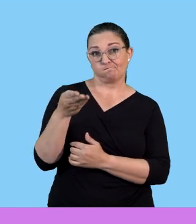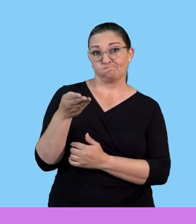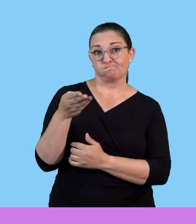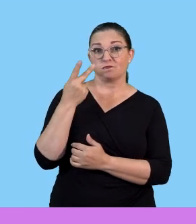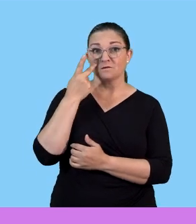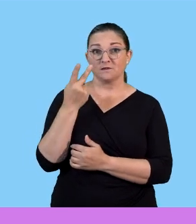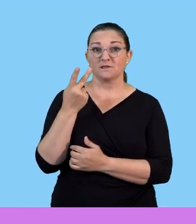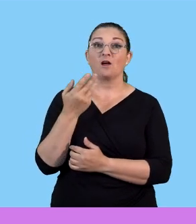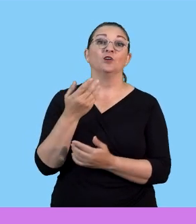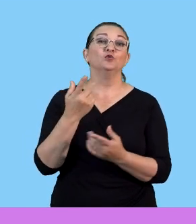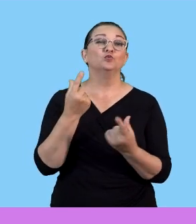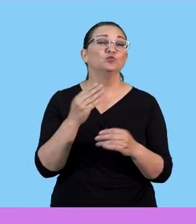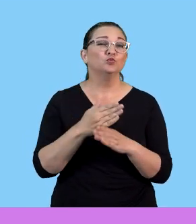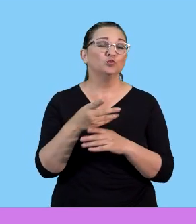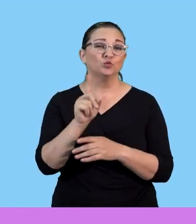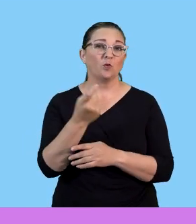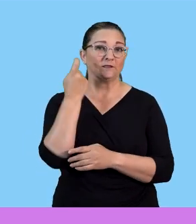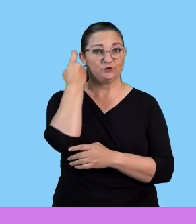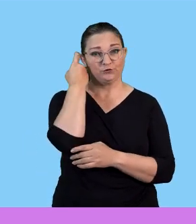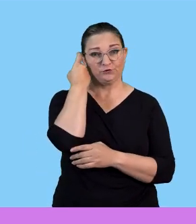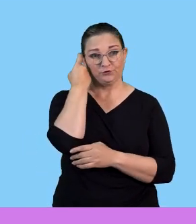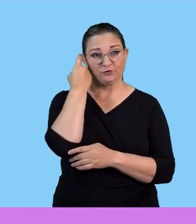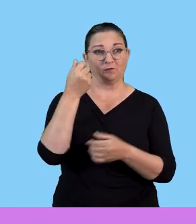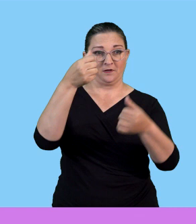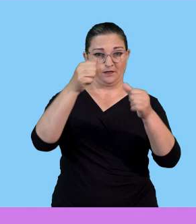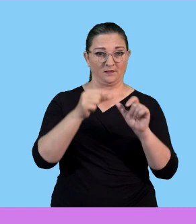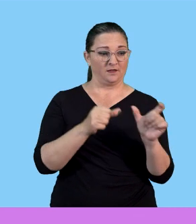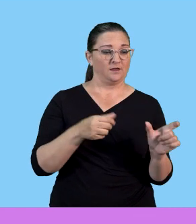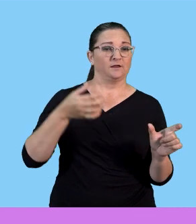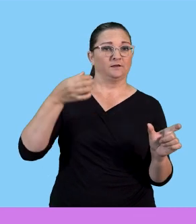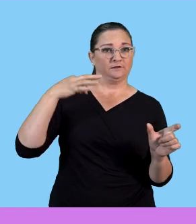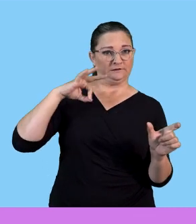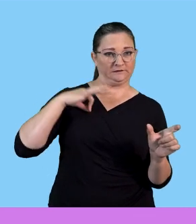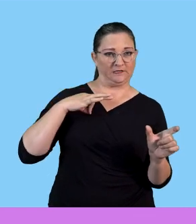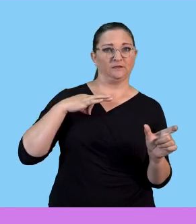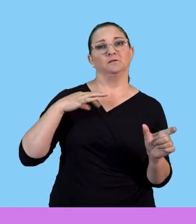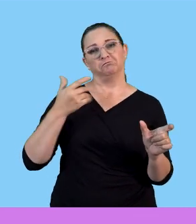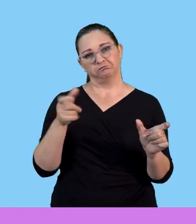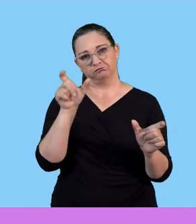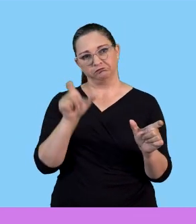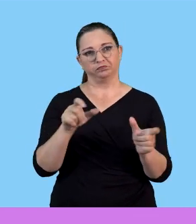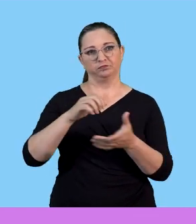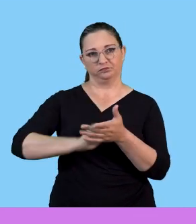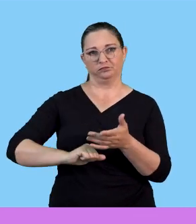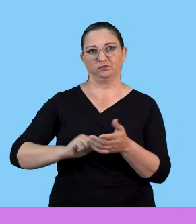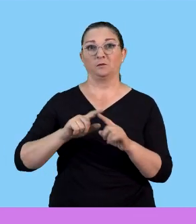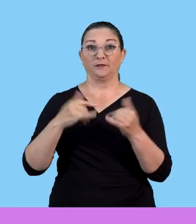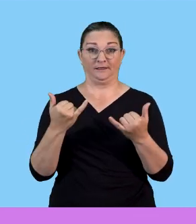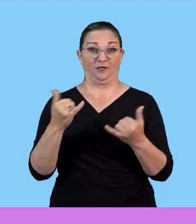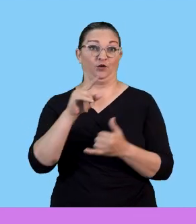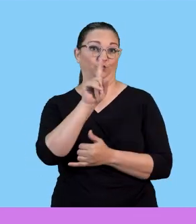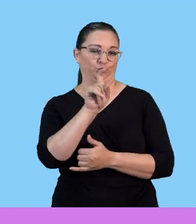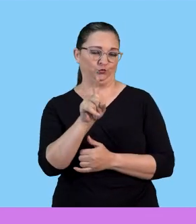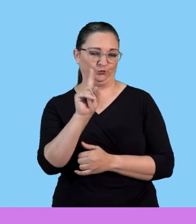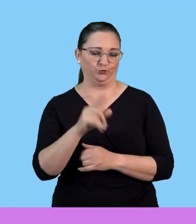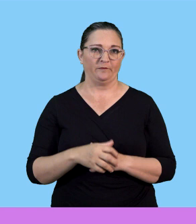1978, that is shown, and she is a receptionist. And then they give you the earnings and also the deductions. Let's